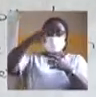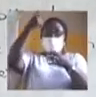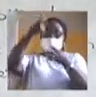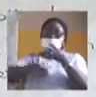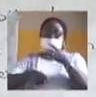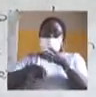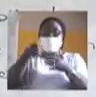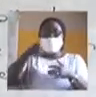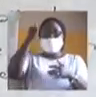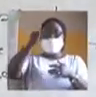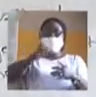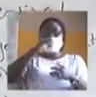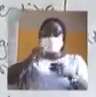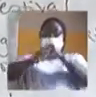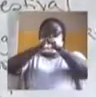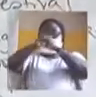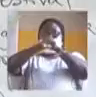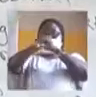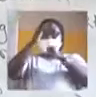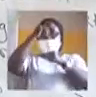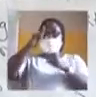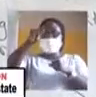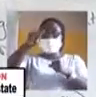for taxation.